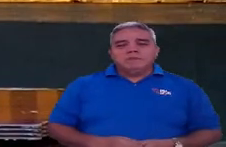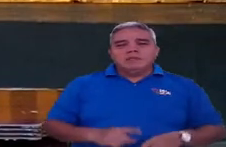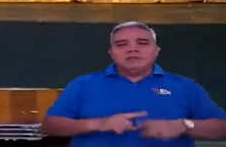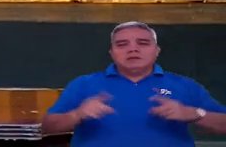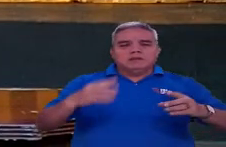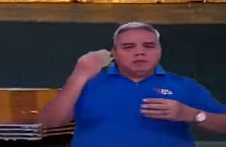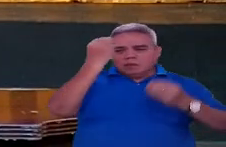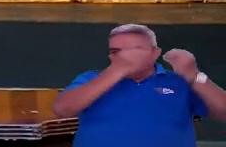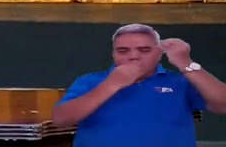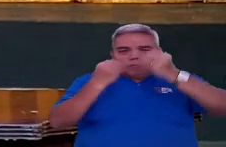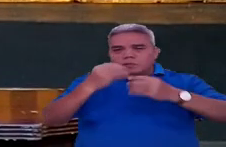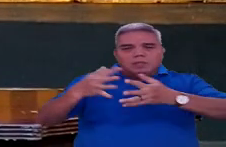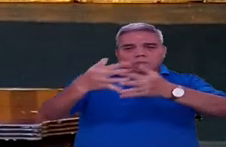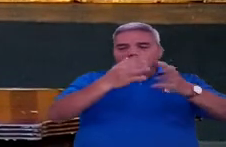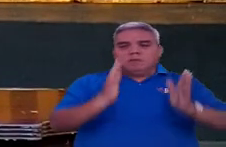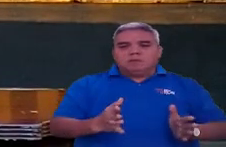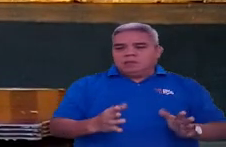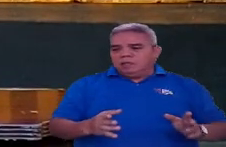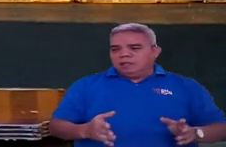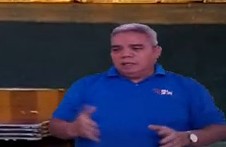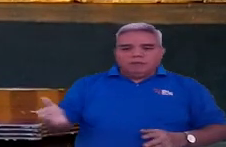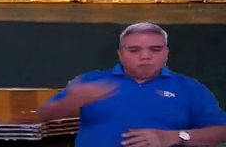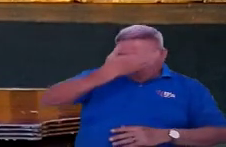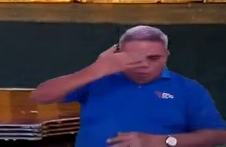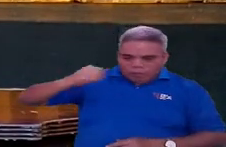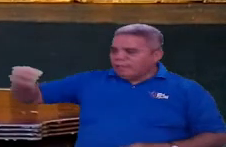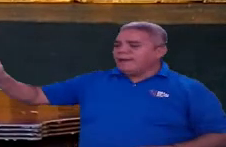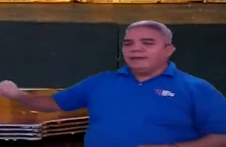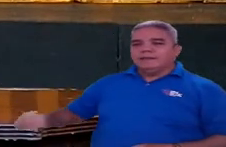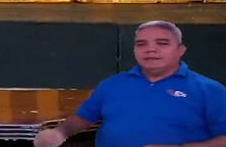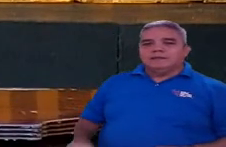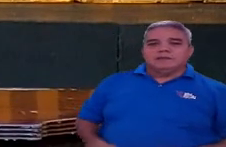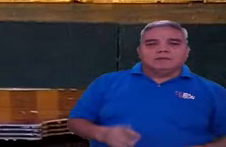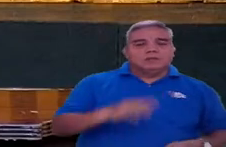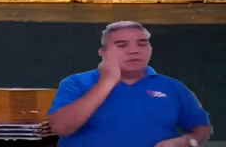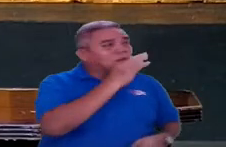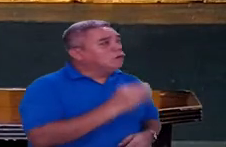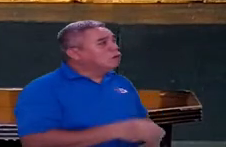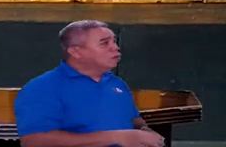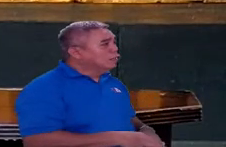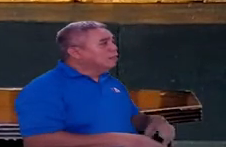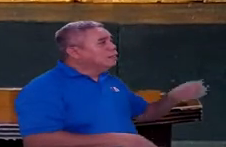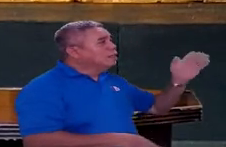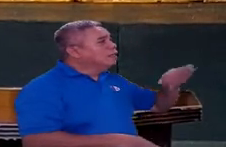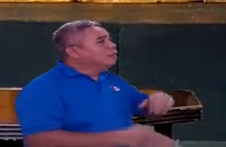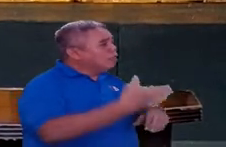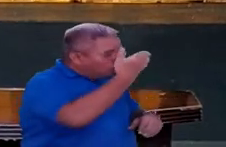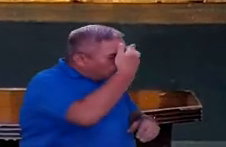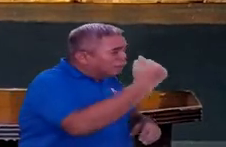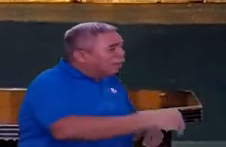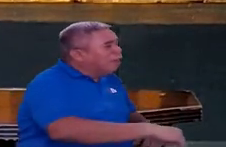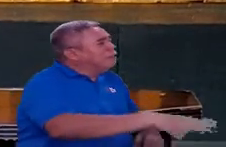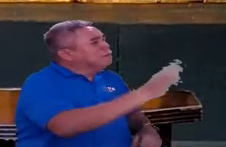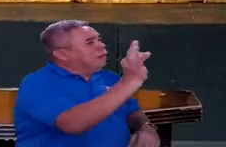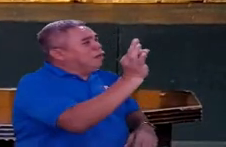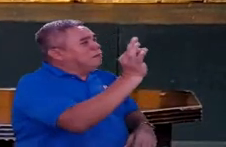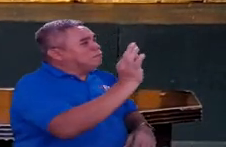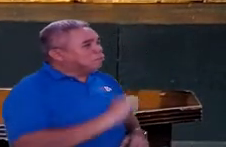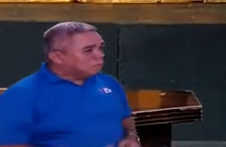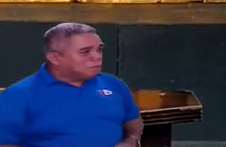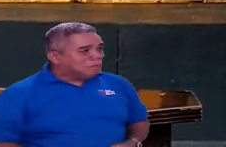So na-confuse ng Americano, so sabi niya, "Forget it!" Ingon sa Pilipino, "Forget nine!"